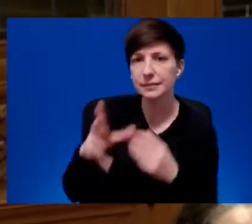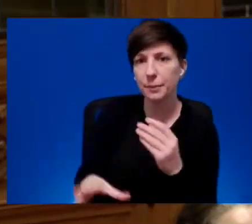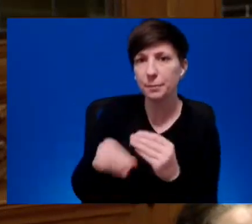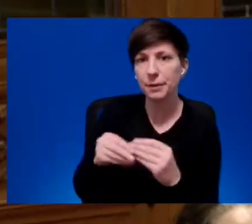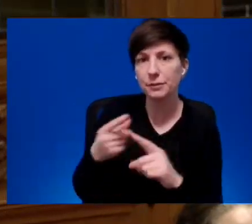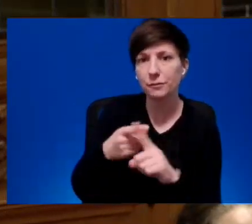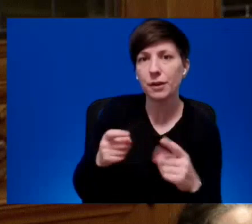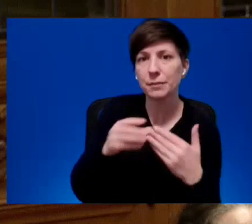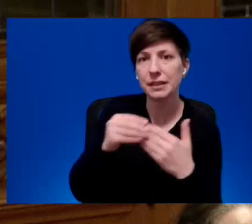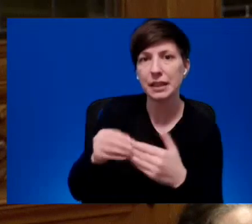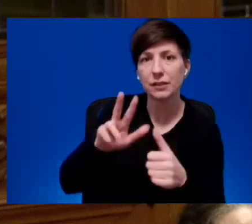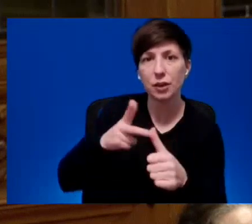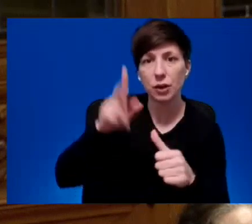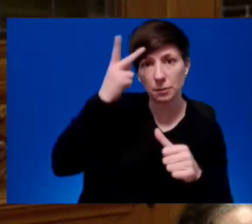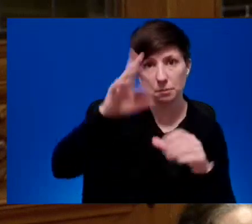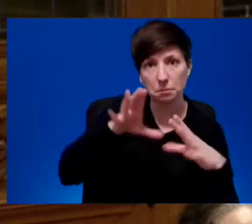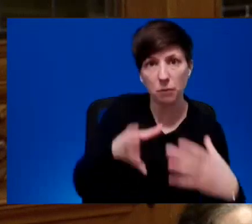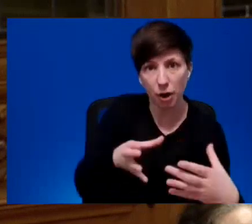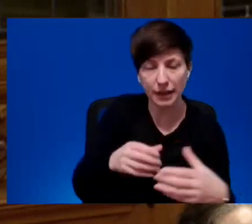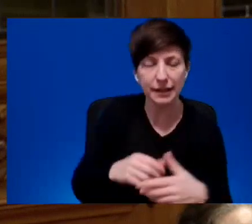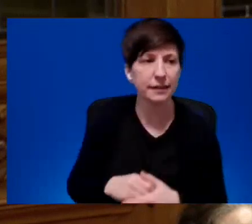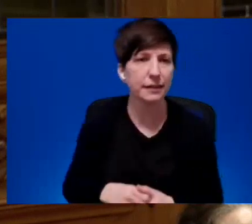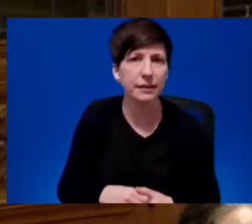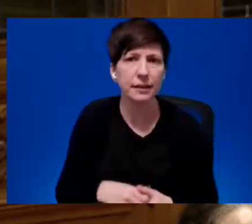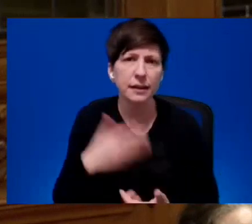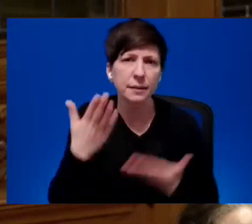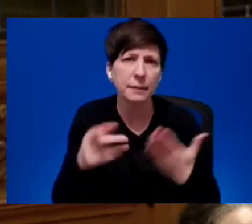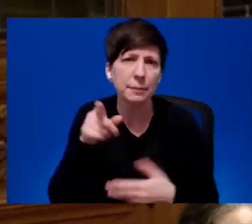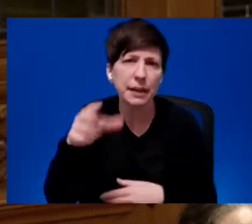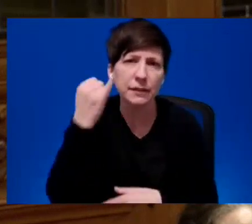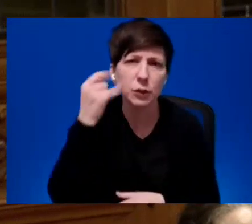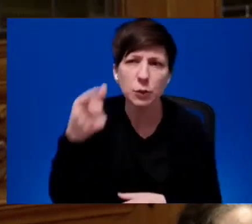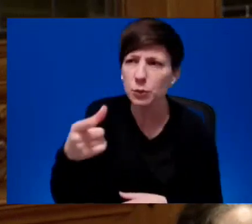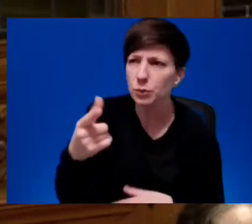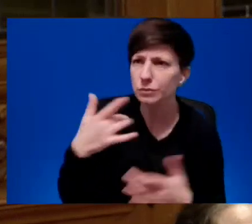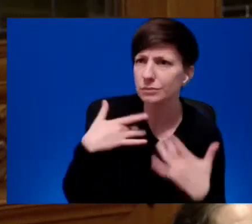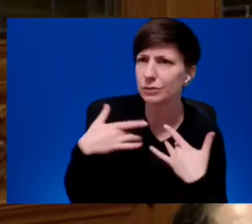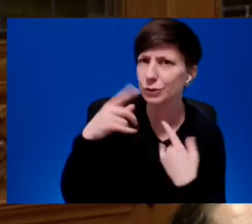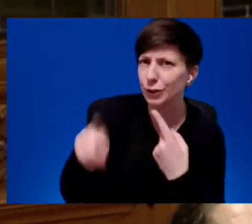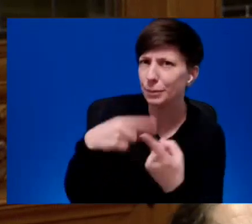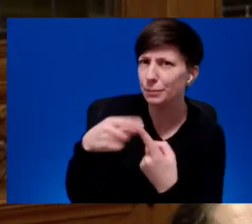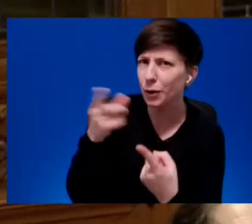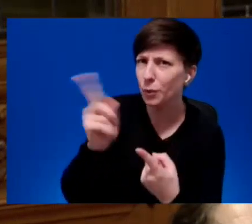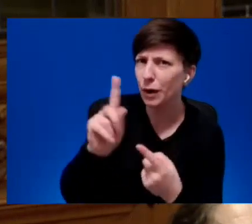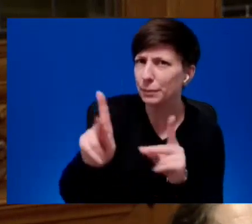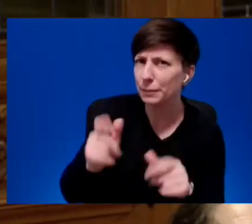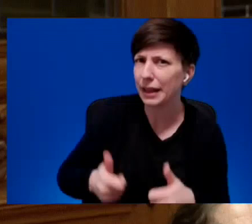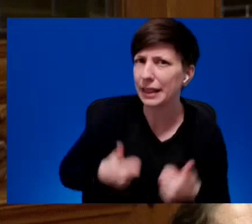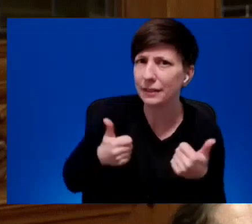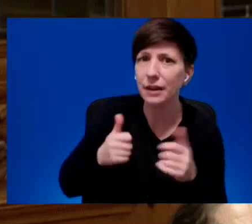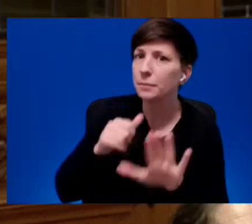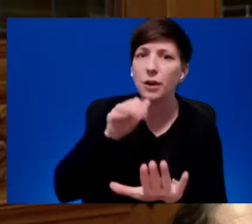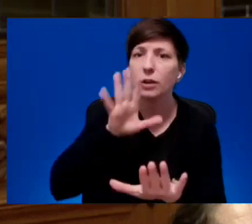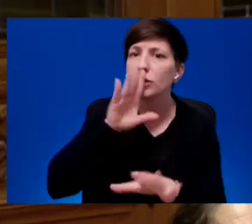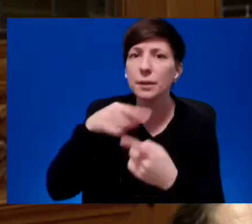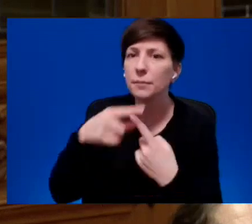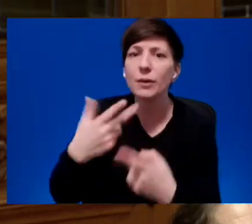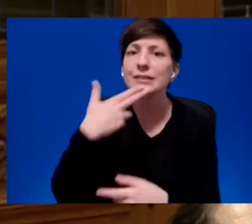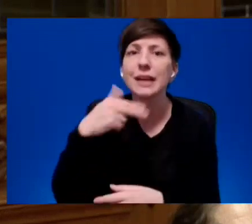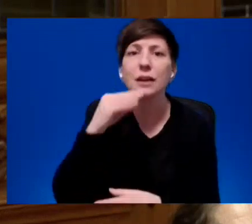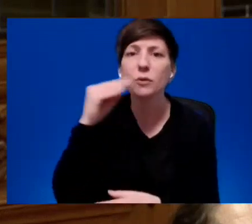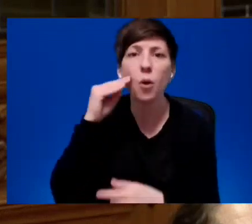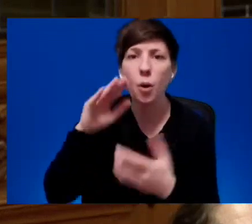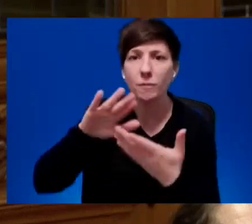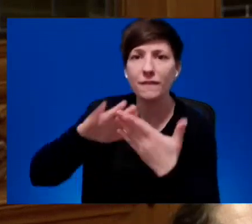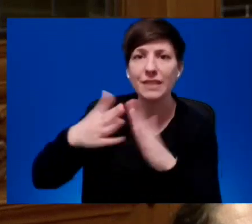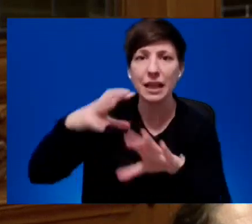more concerned with where people were going to live, he would know that the essence of my question is not about tiny home villages, but about people